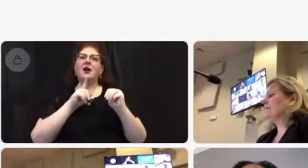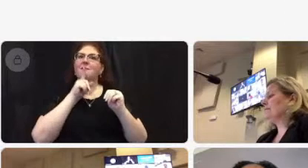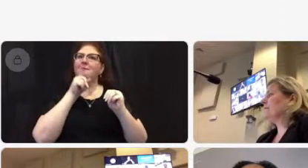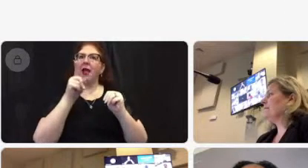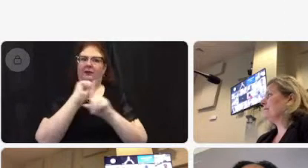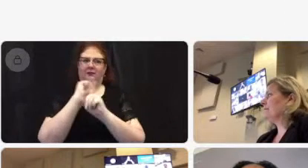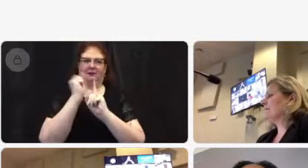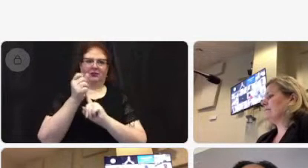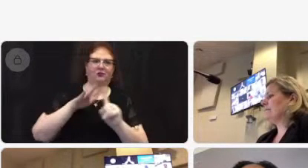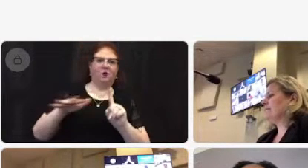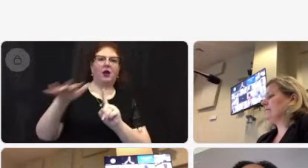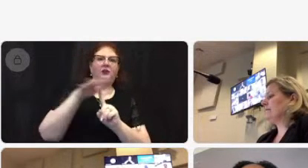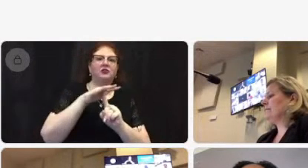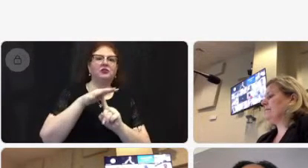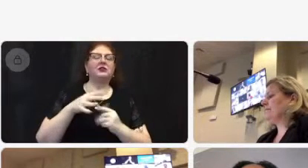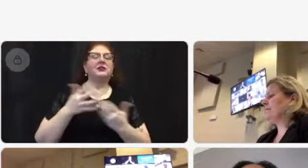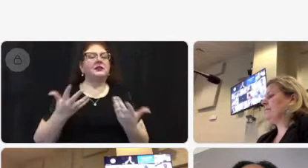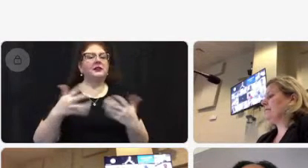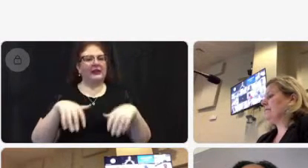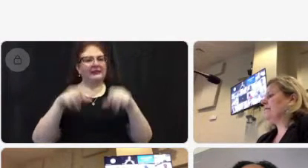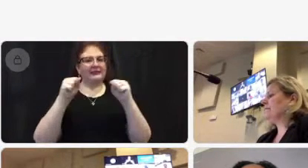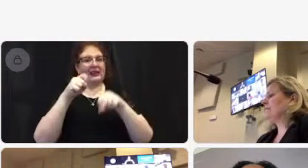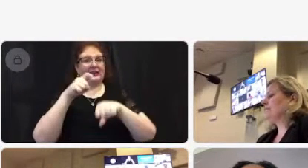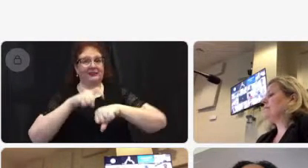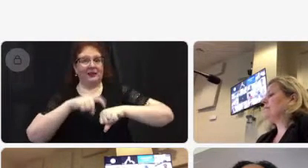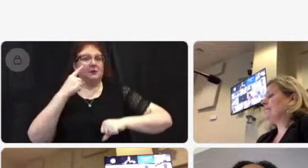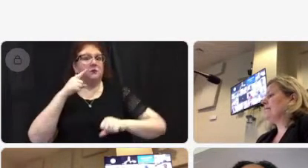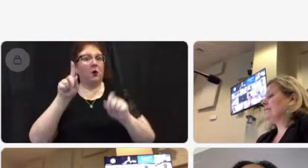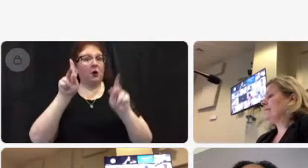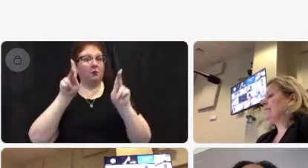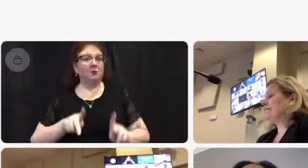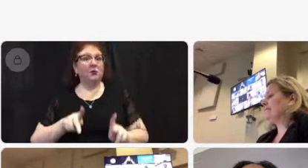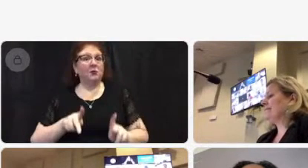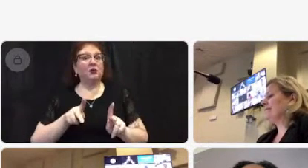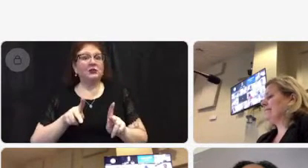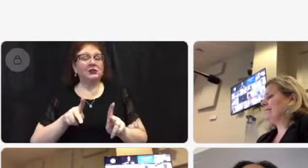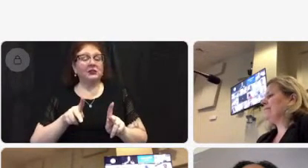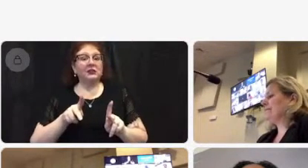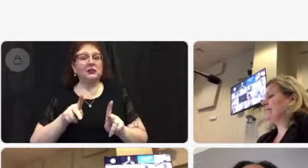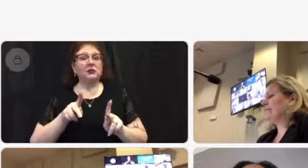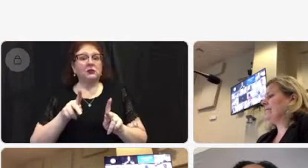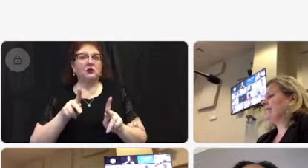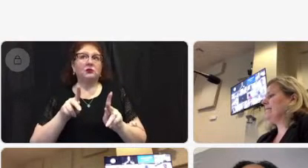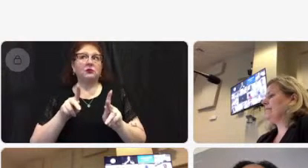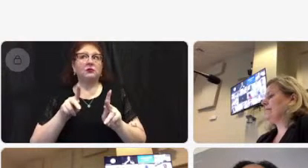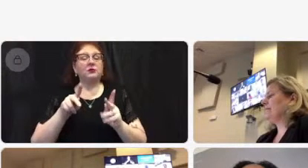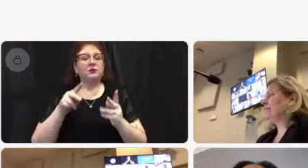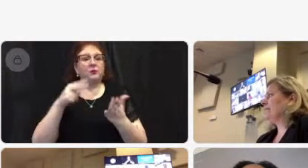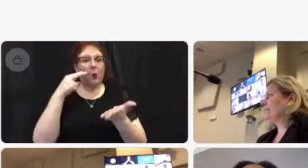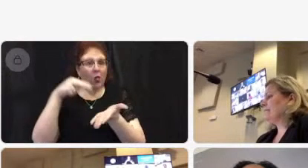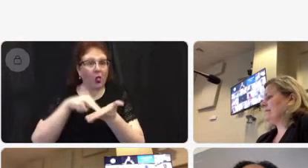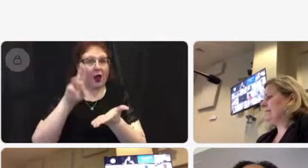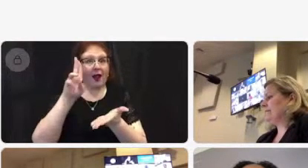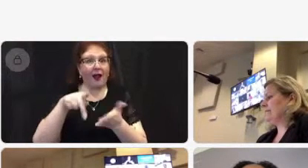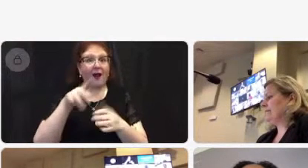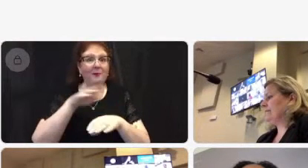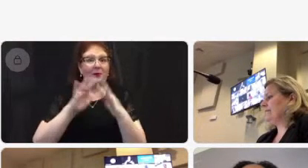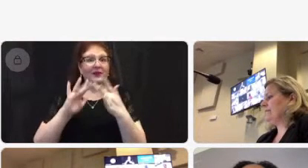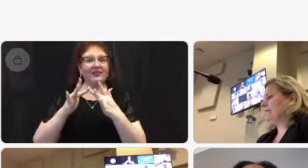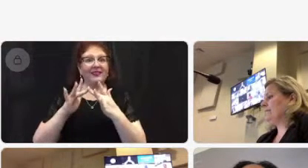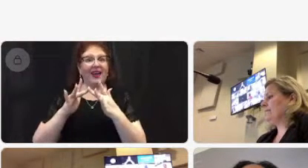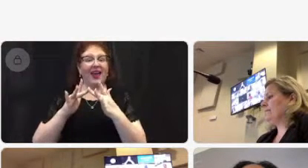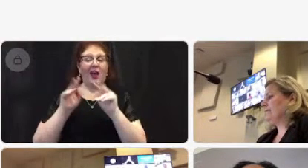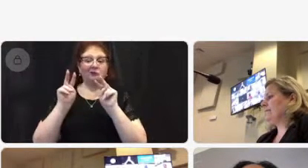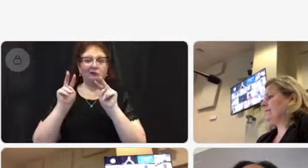somebody time to sit there and go through that process of looking them up, but I don't think we can have